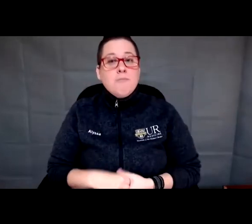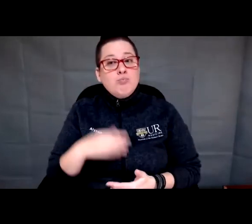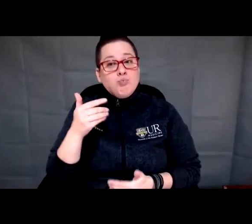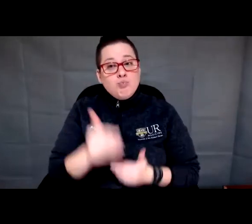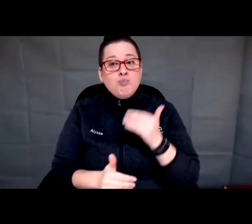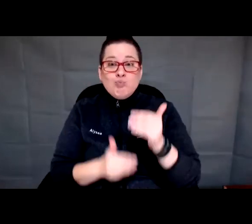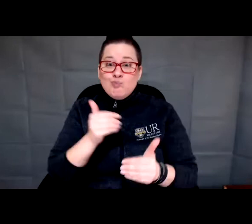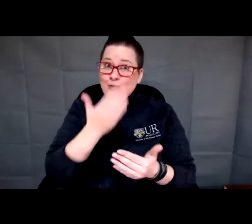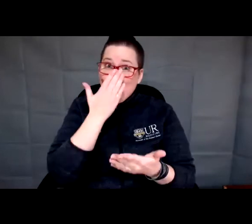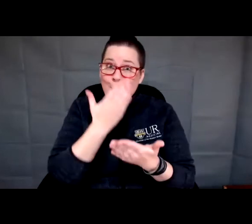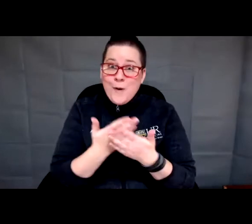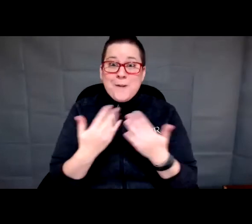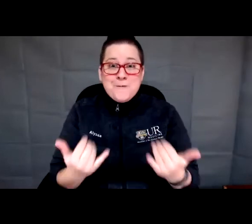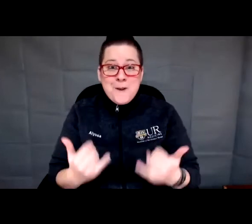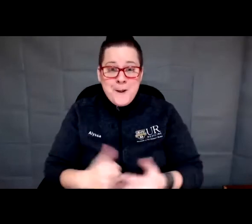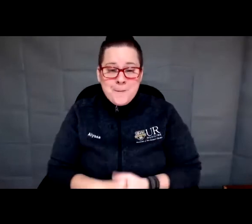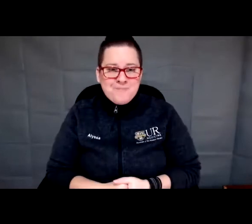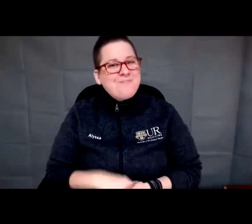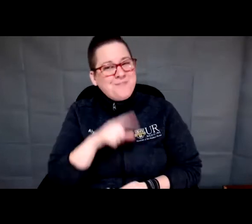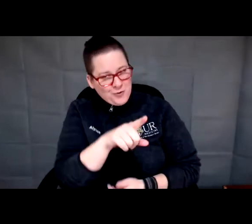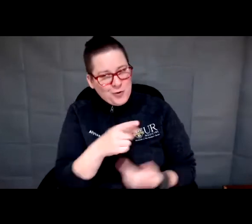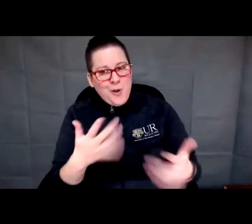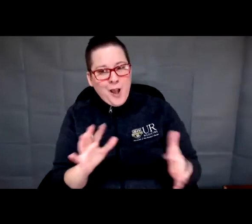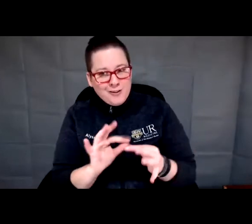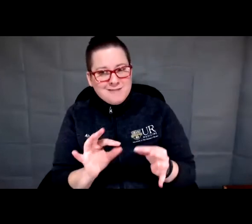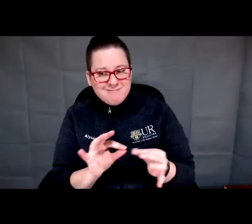along quite well. As you said, Kathy,